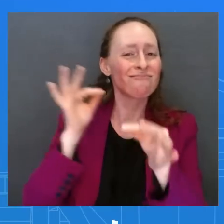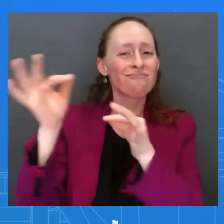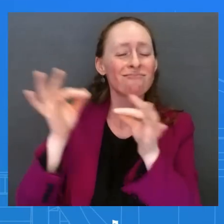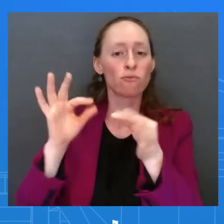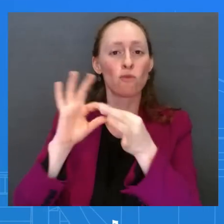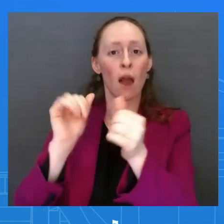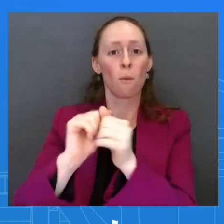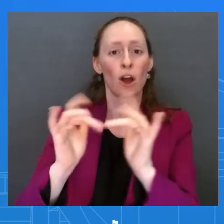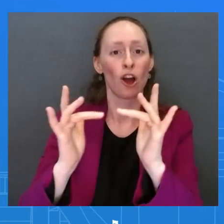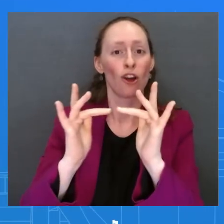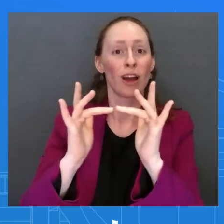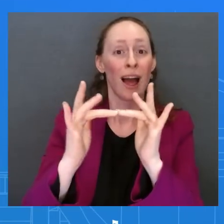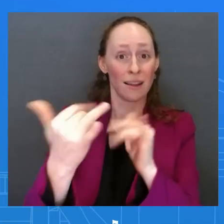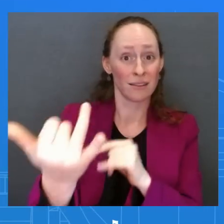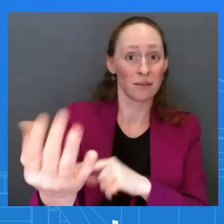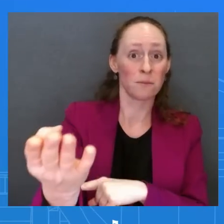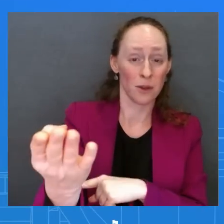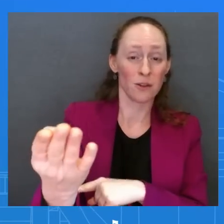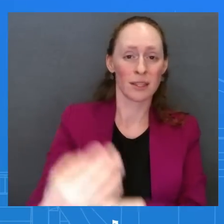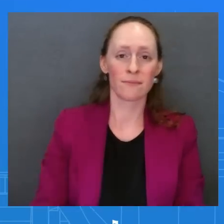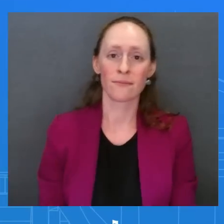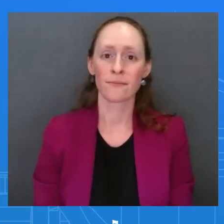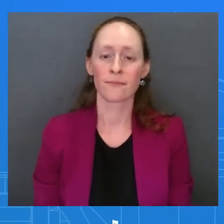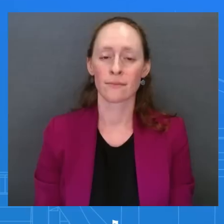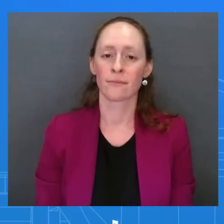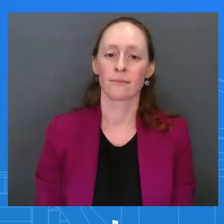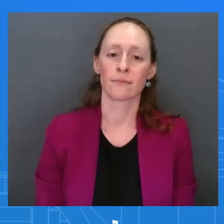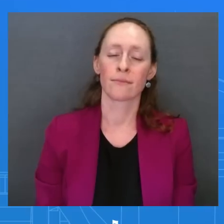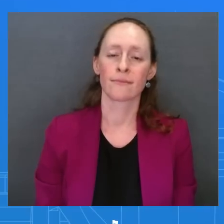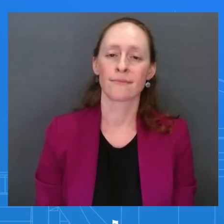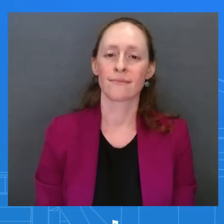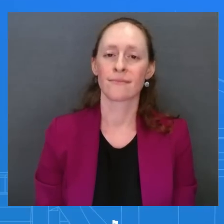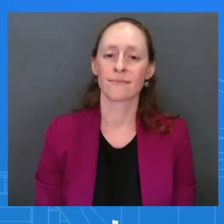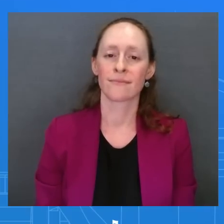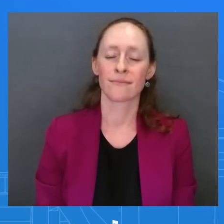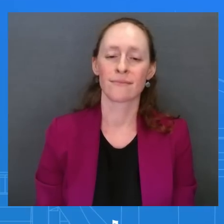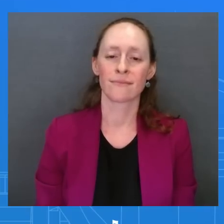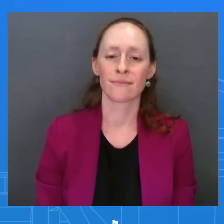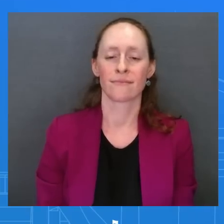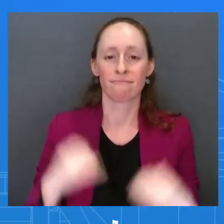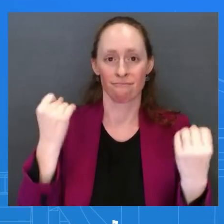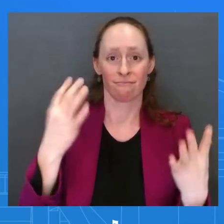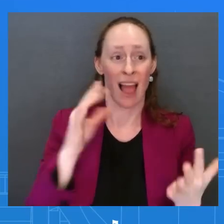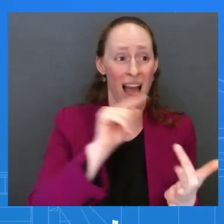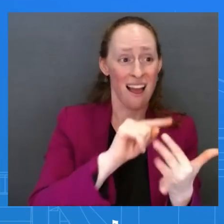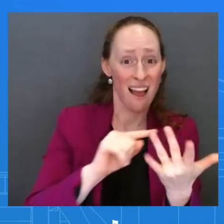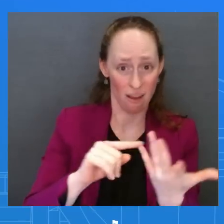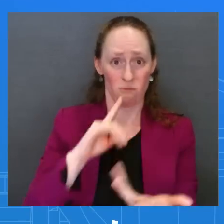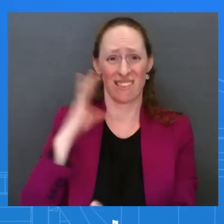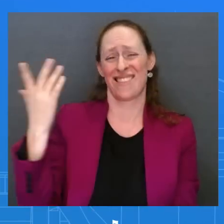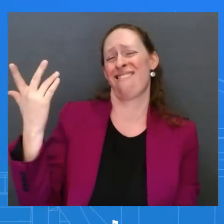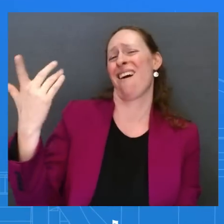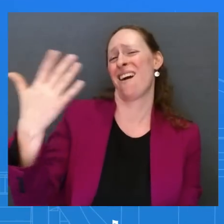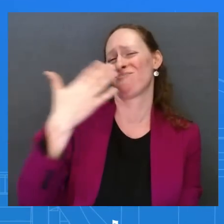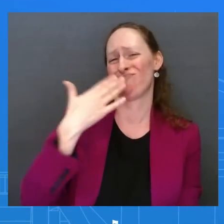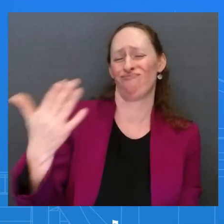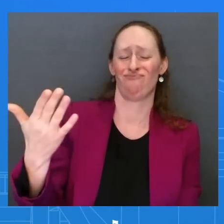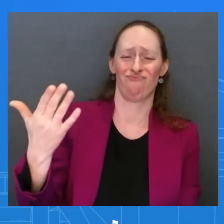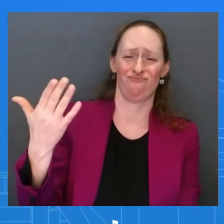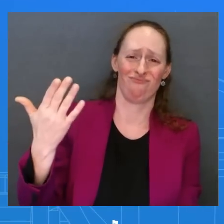that. And so all of these things are important. And so he is, if you